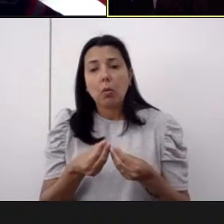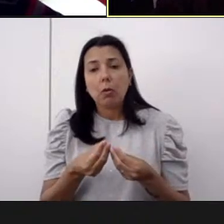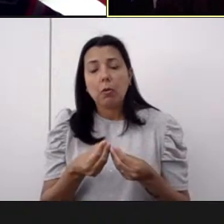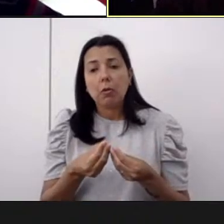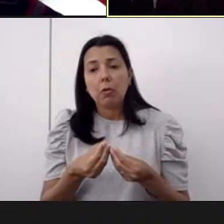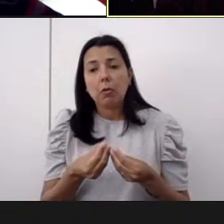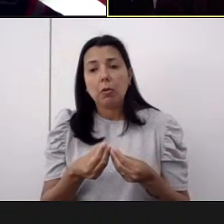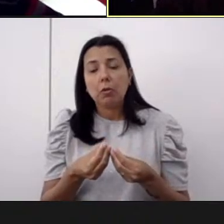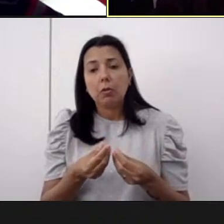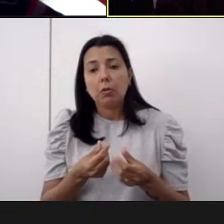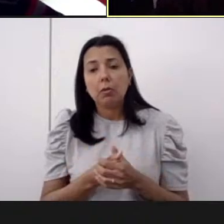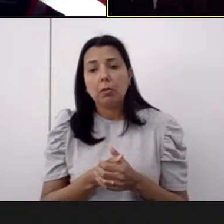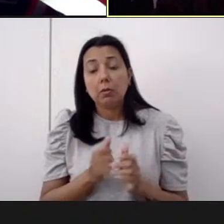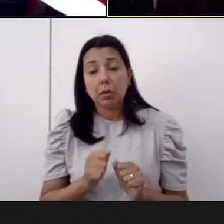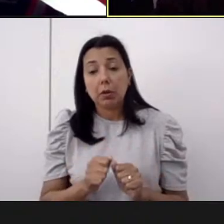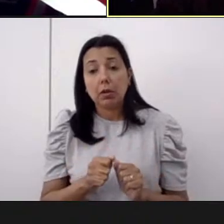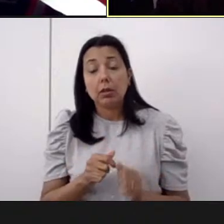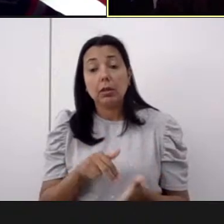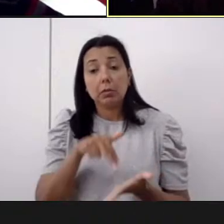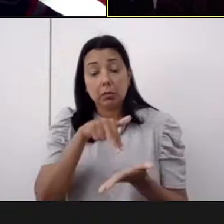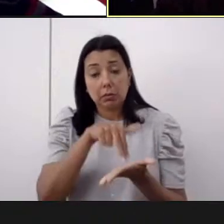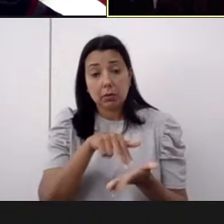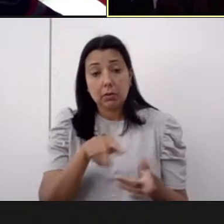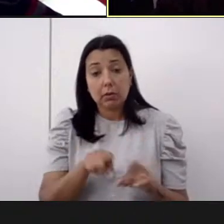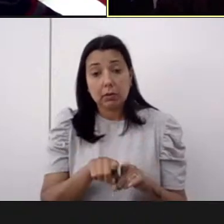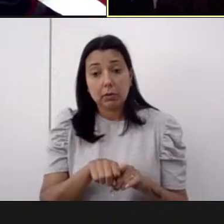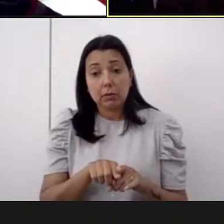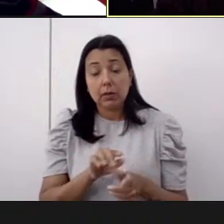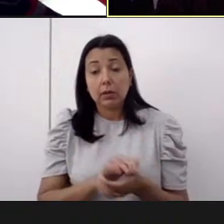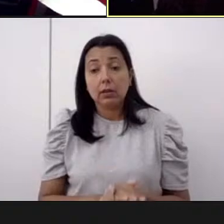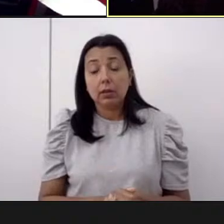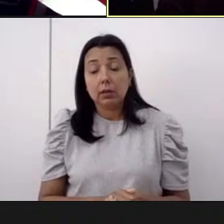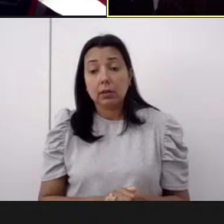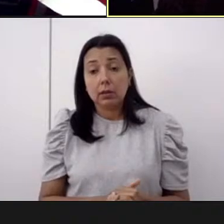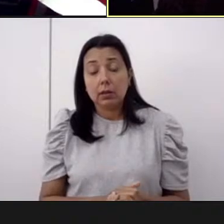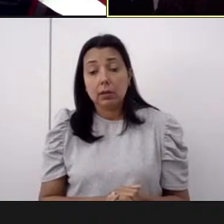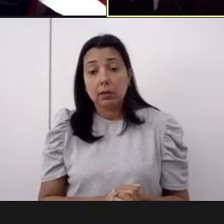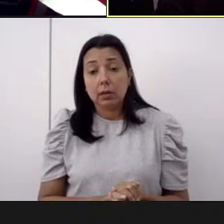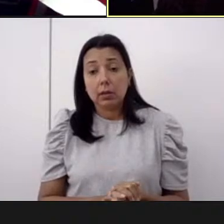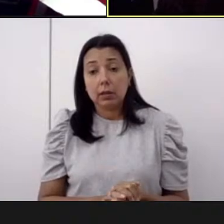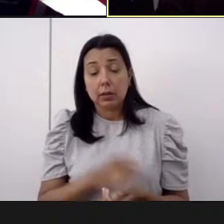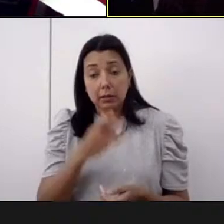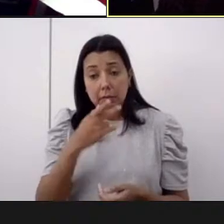themselves to the growing reality of